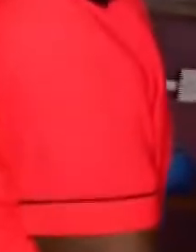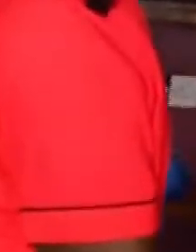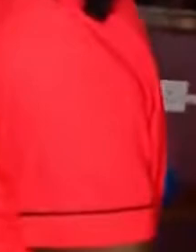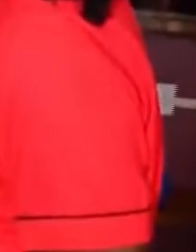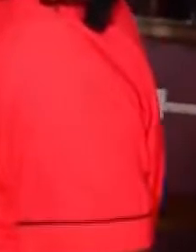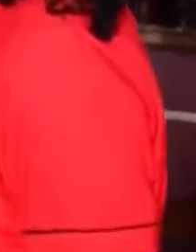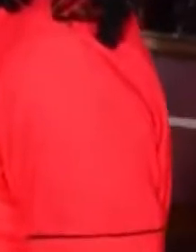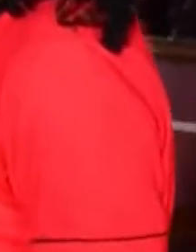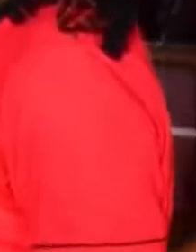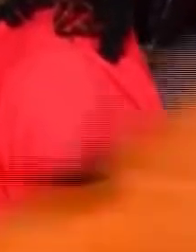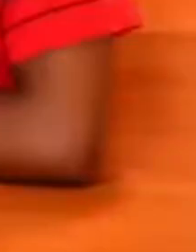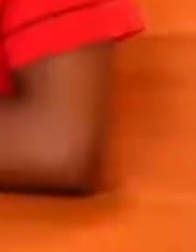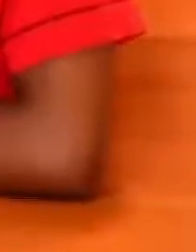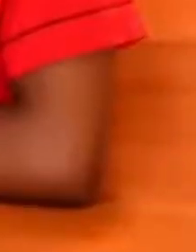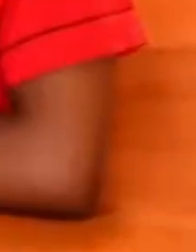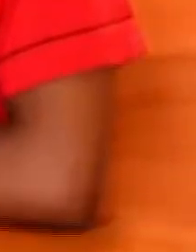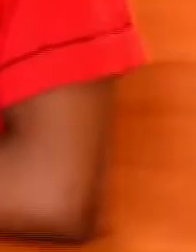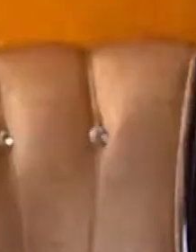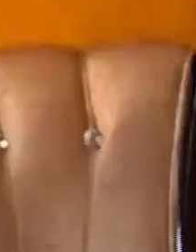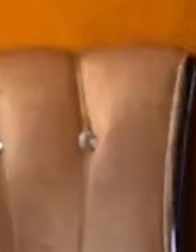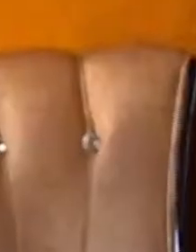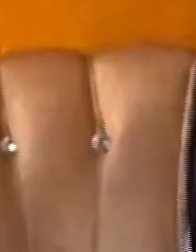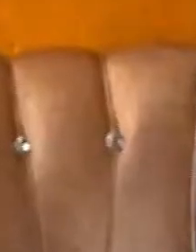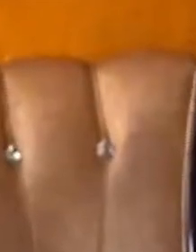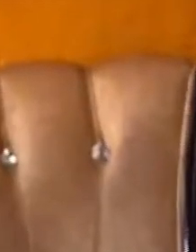0722925546 au